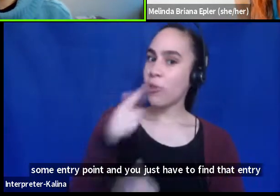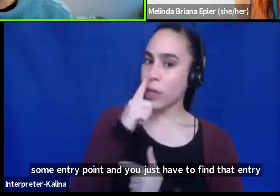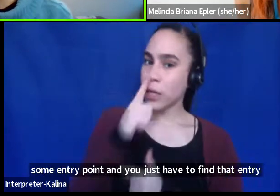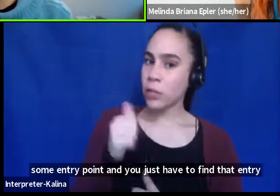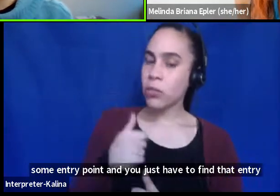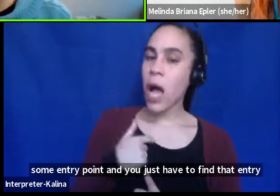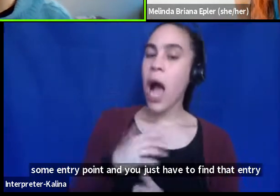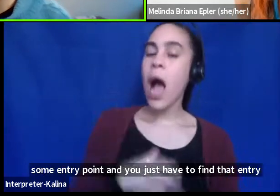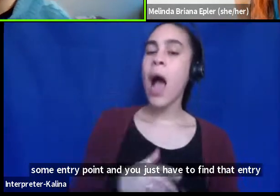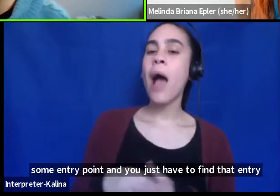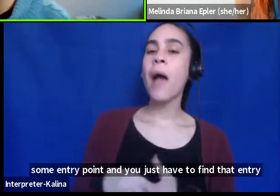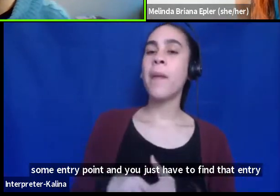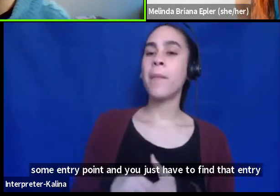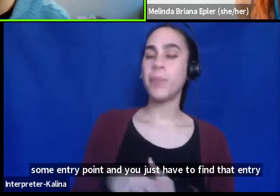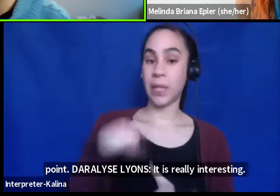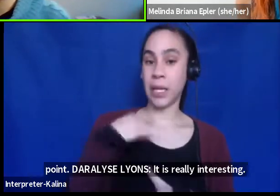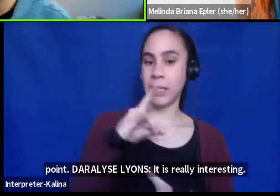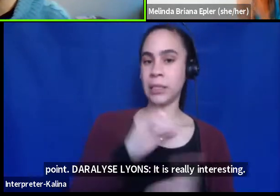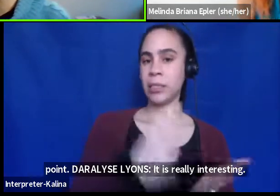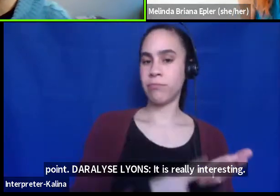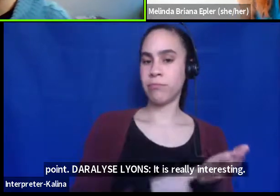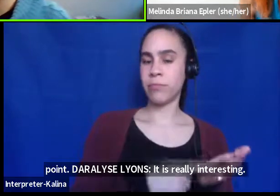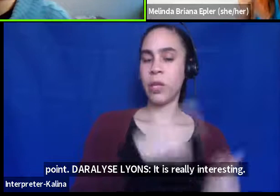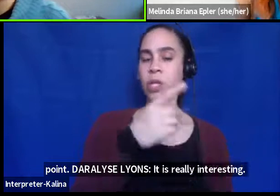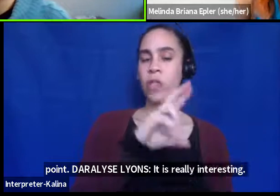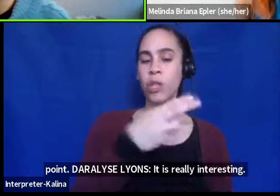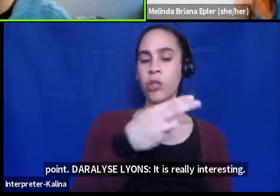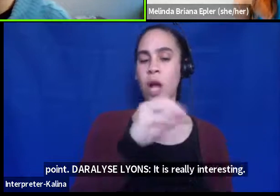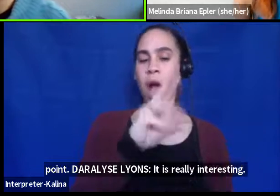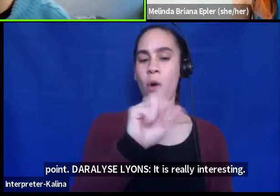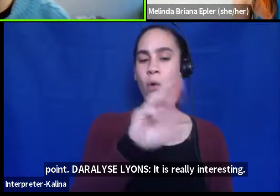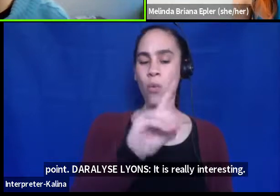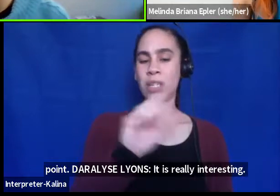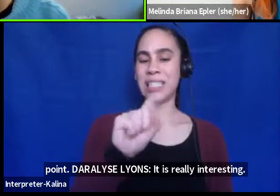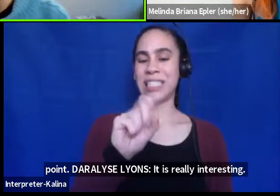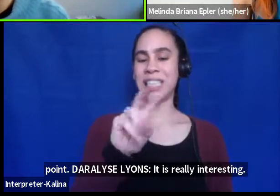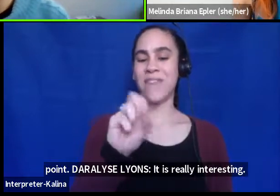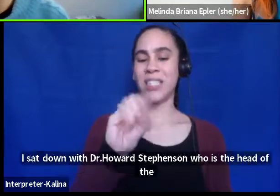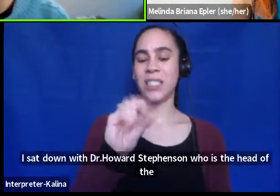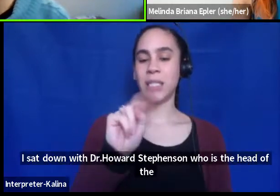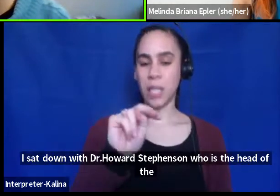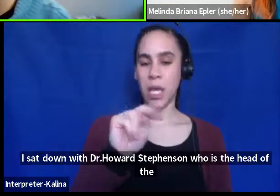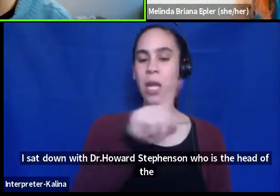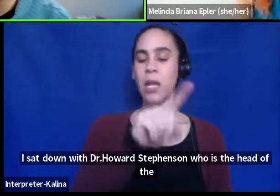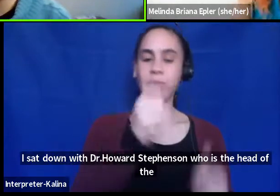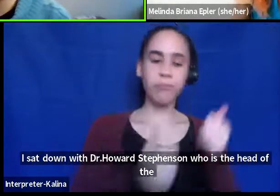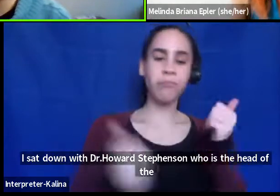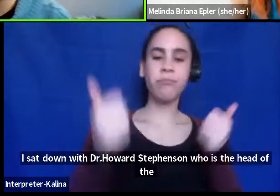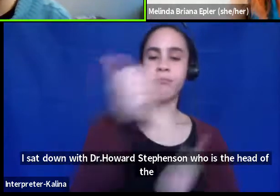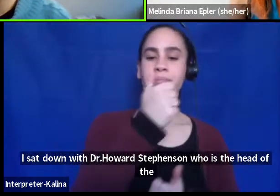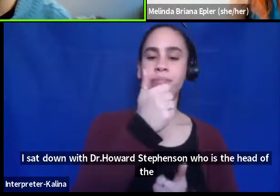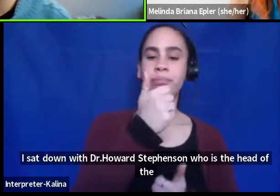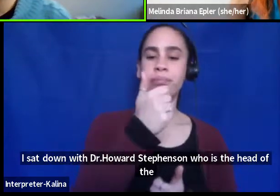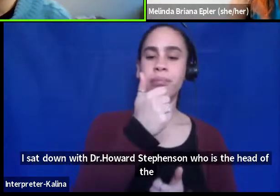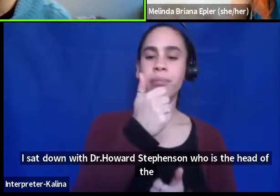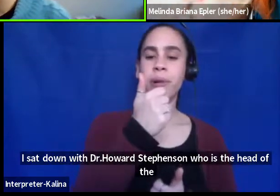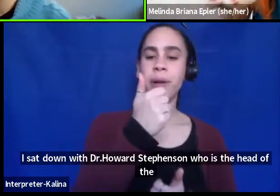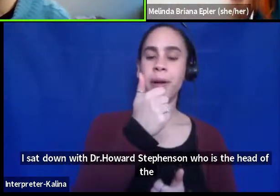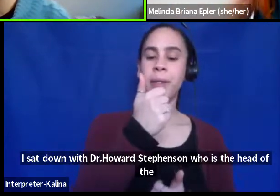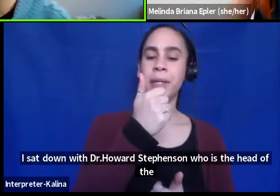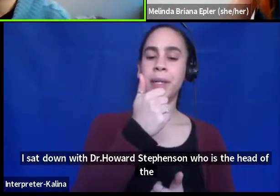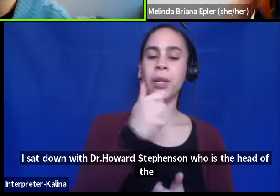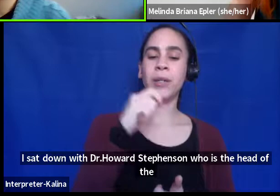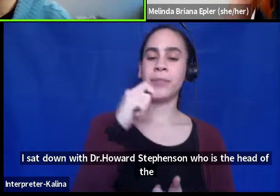down with Dr. Howard Stevenson, who's the head of the Racial Empowerment Collaborative in Philadelphia, and he